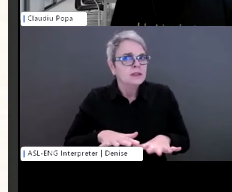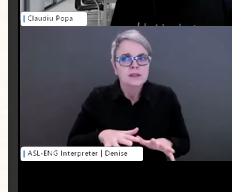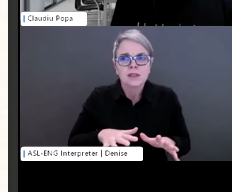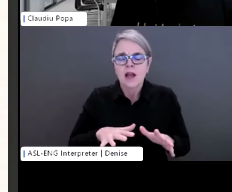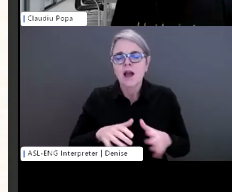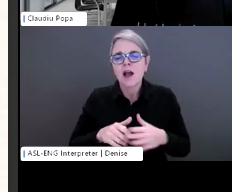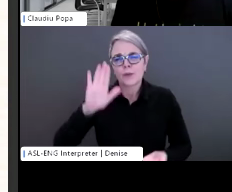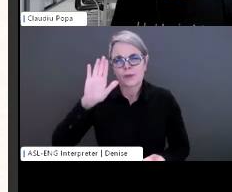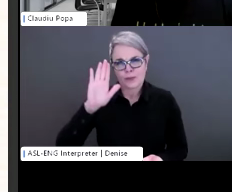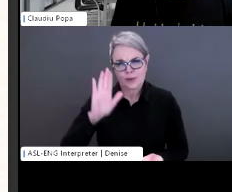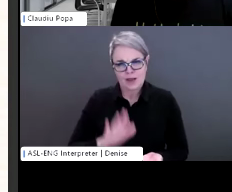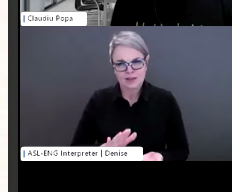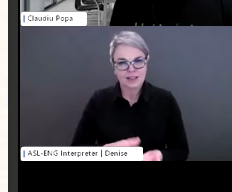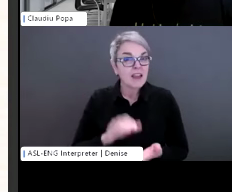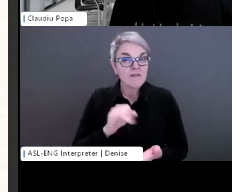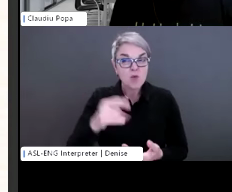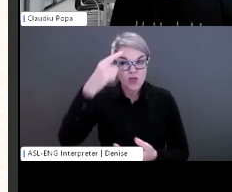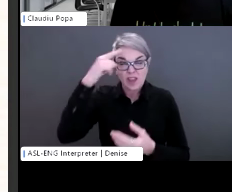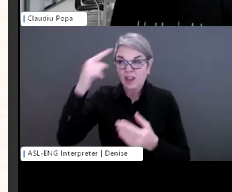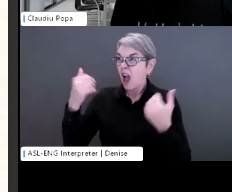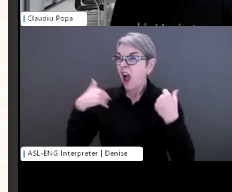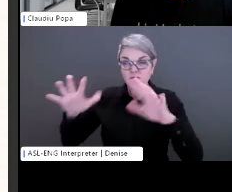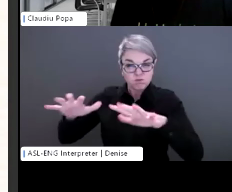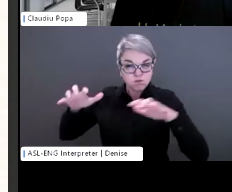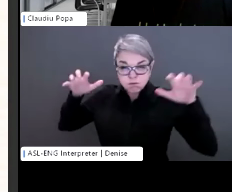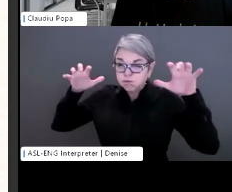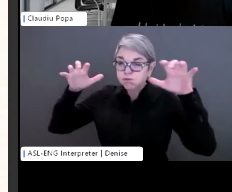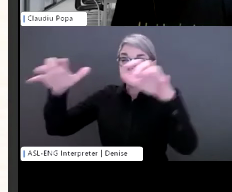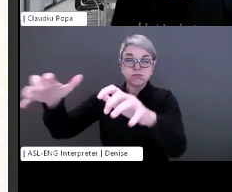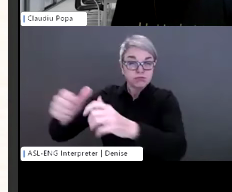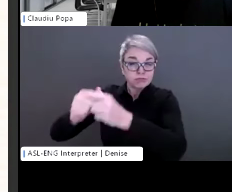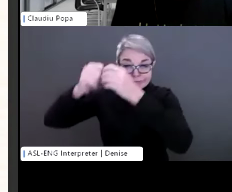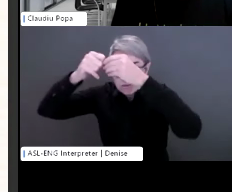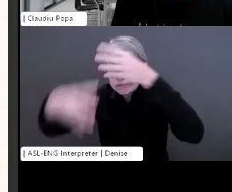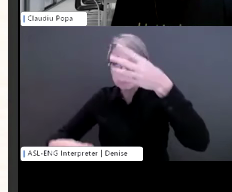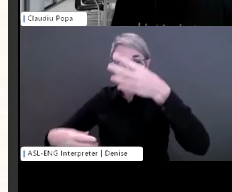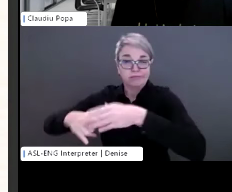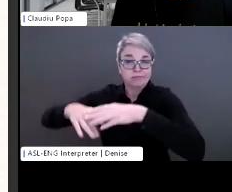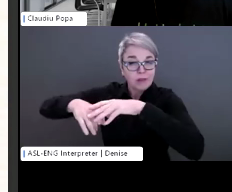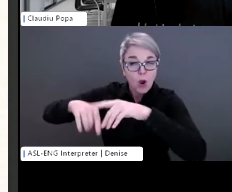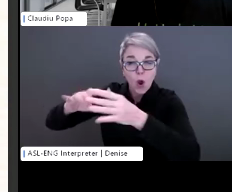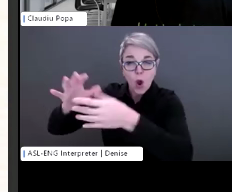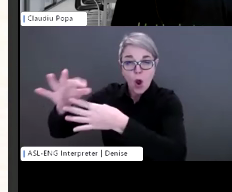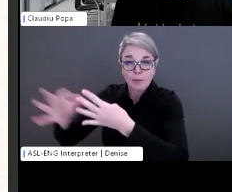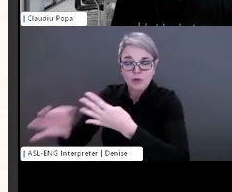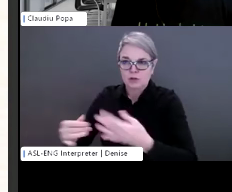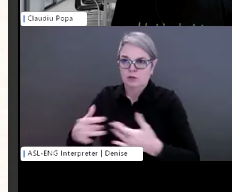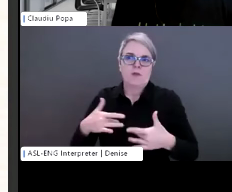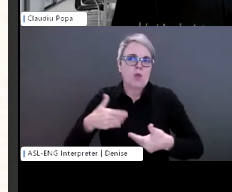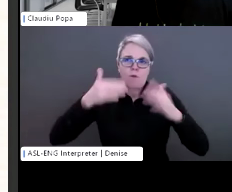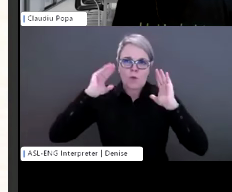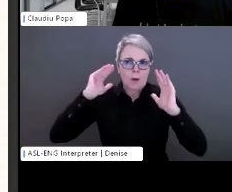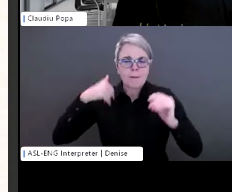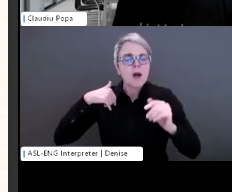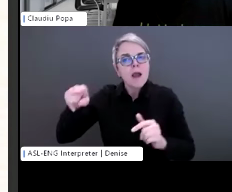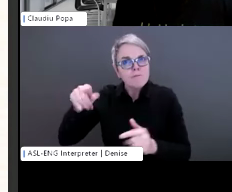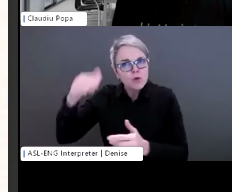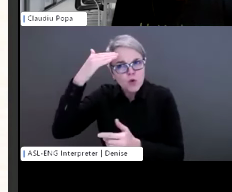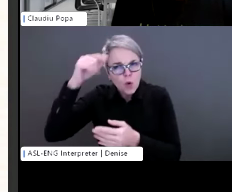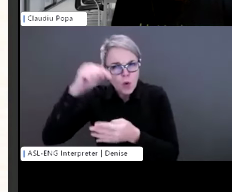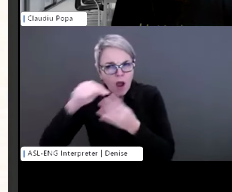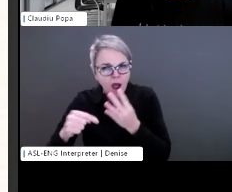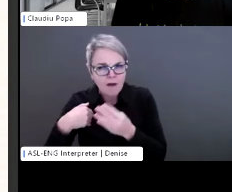possible malicious scenarios? So the first thing that scammers and fraudsters have to decide is